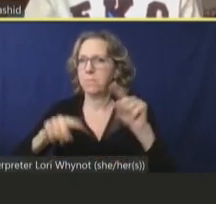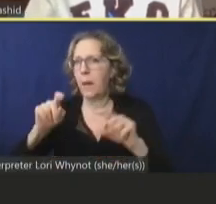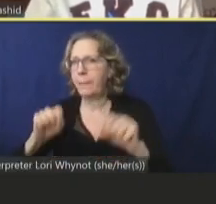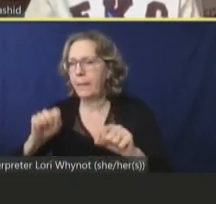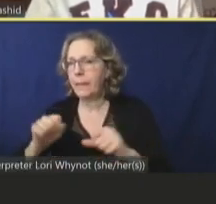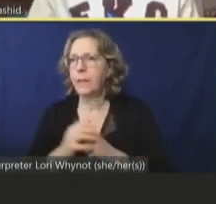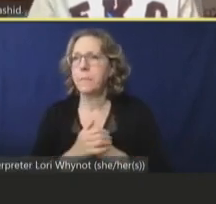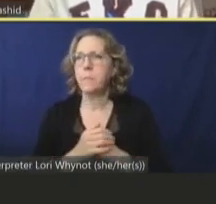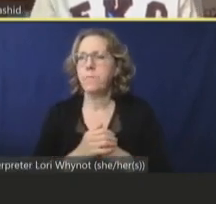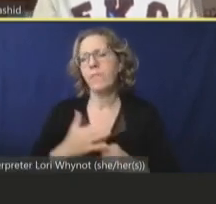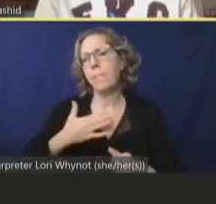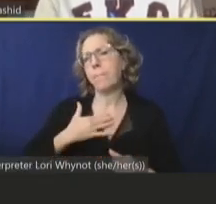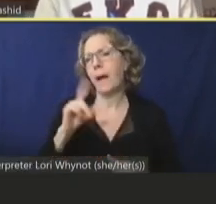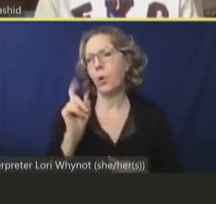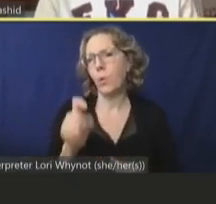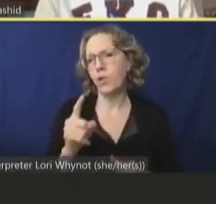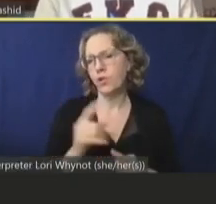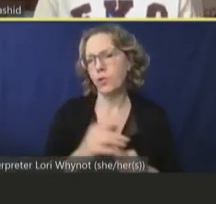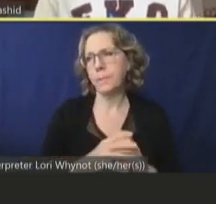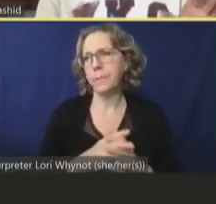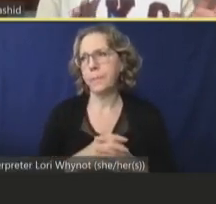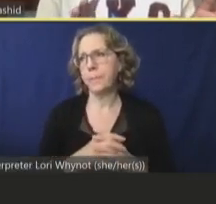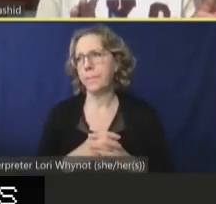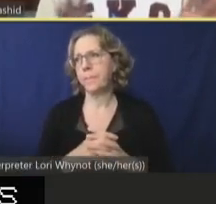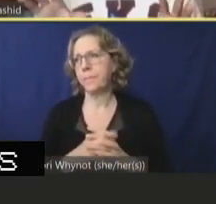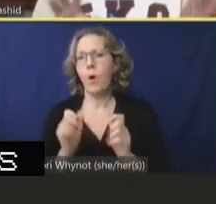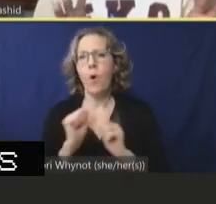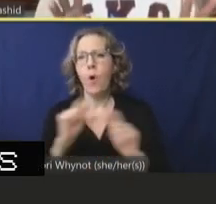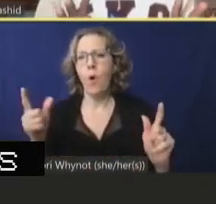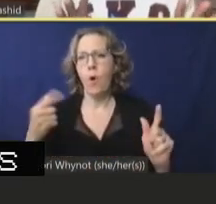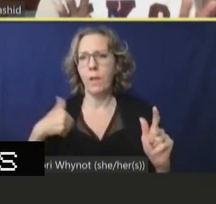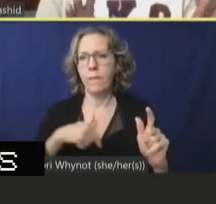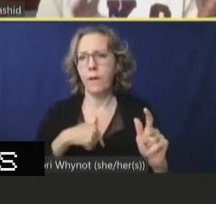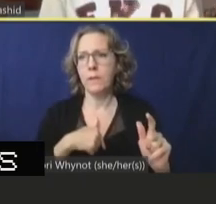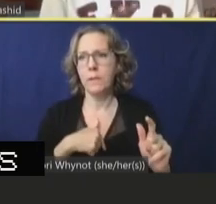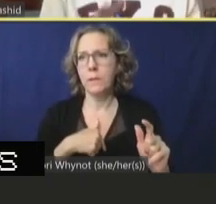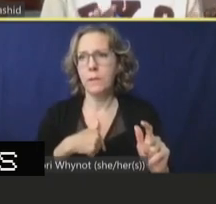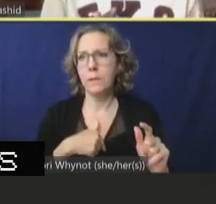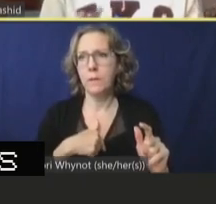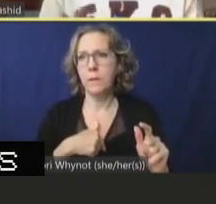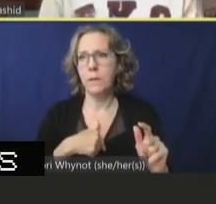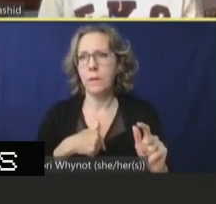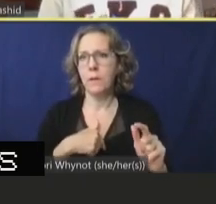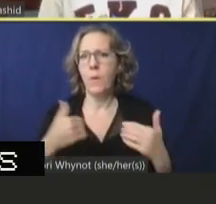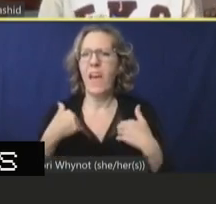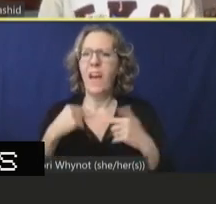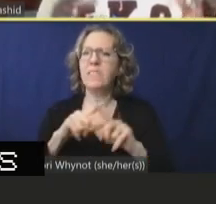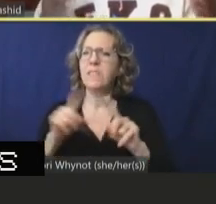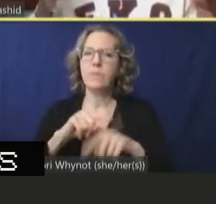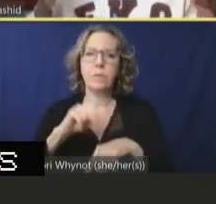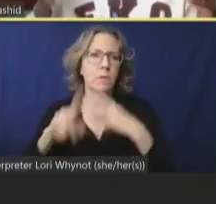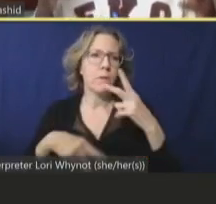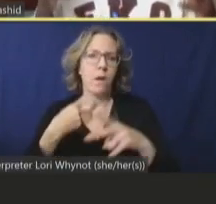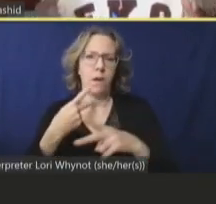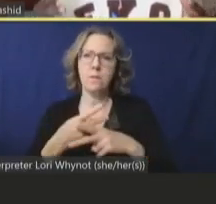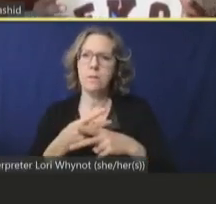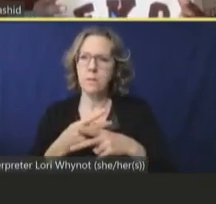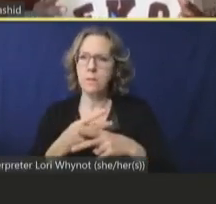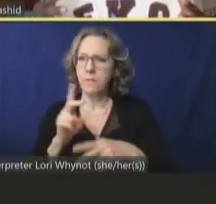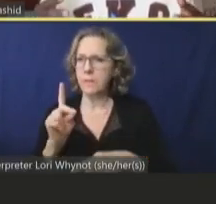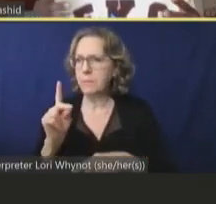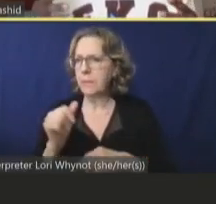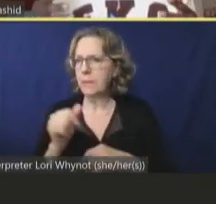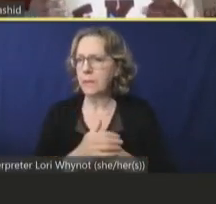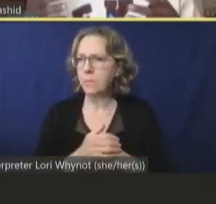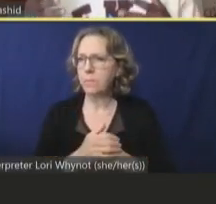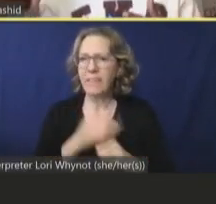My question is, you know, all of us, we are well versed with different types of disability, and each